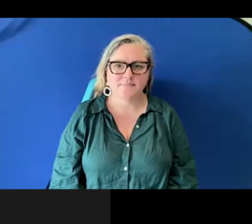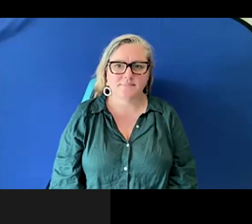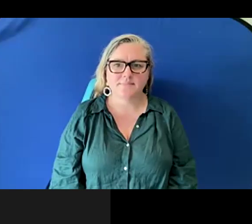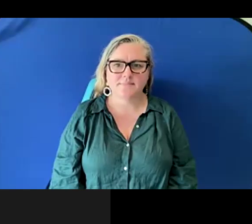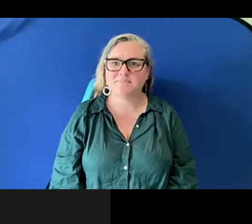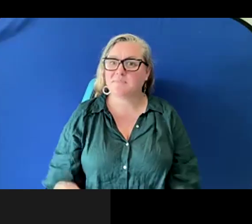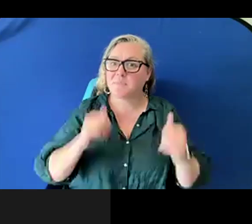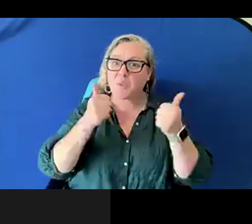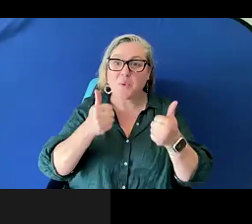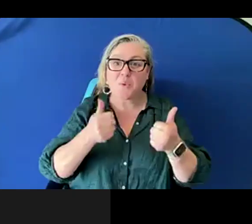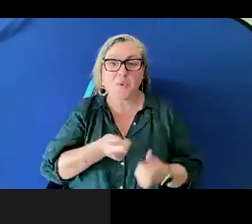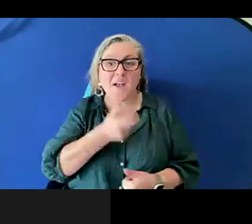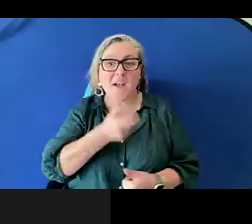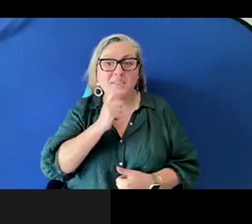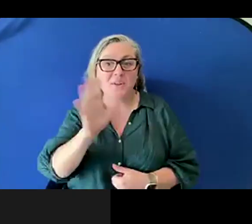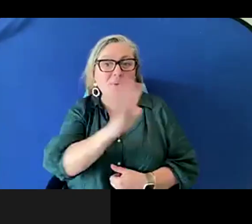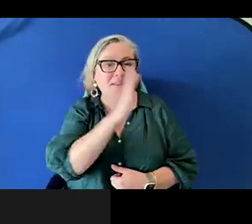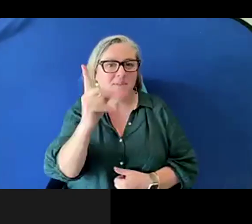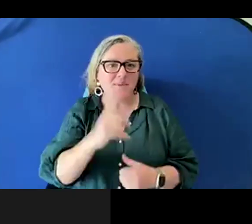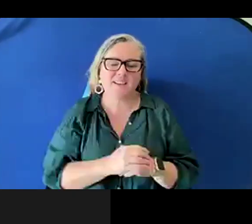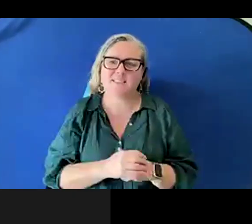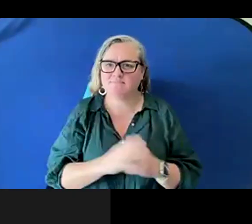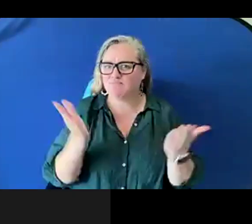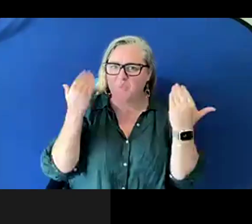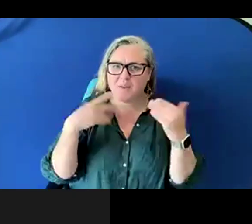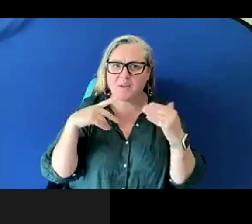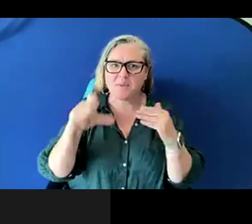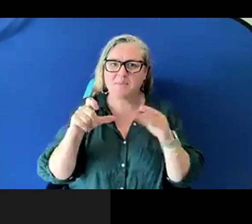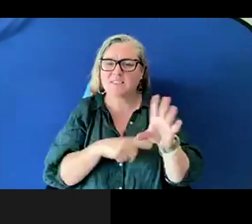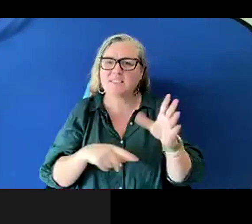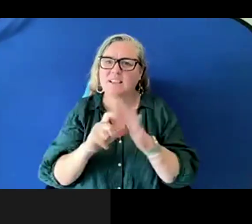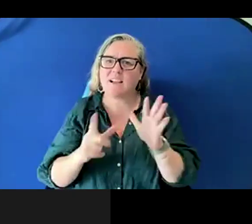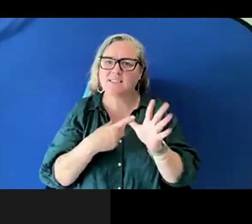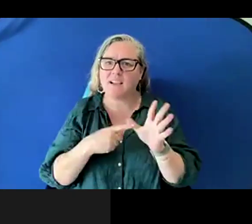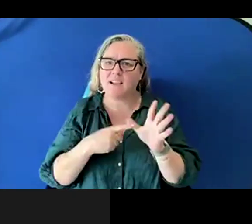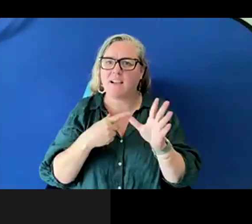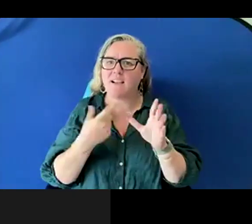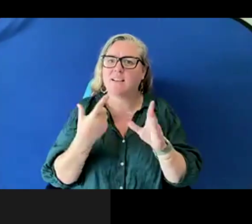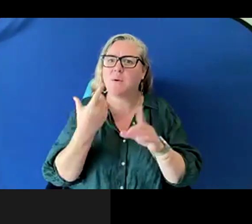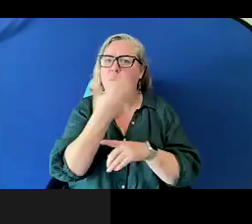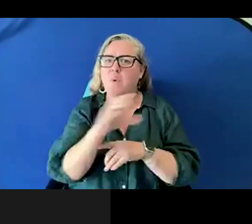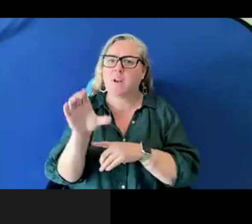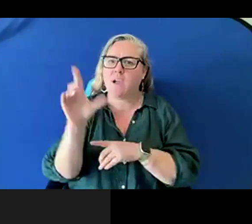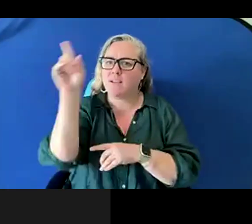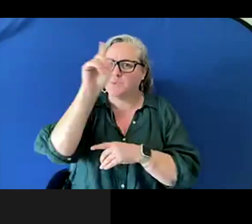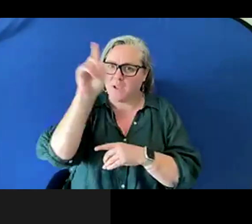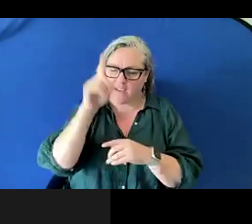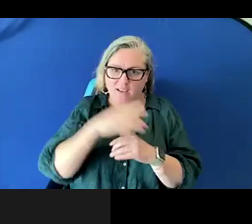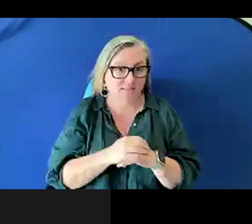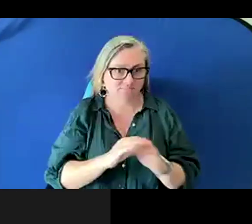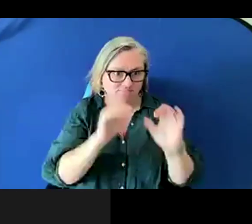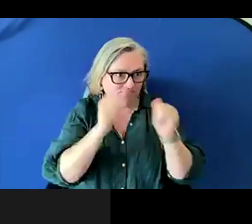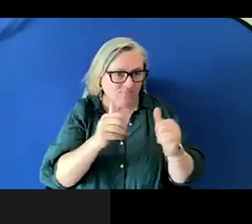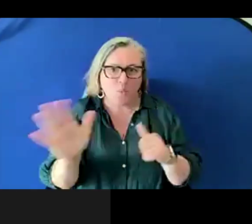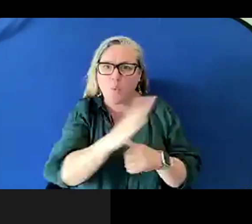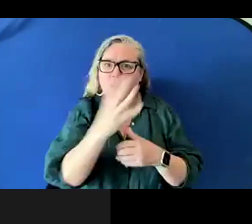Good afternoon, everyone, and welcome to CYDA's webinar today. It's great to have everyone with us, and I hope